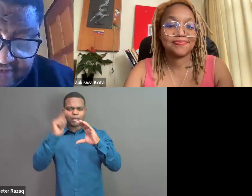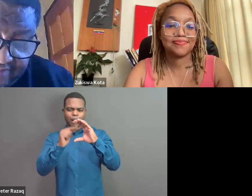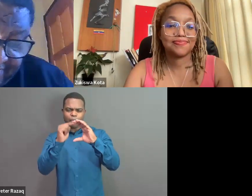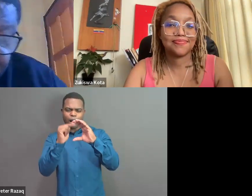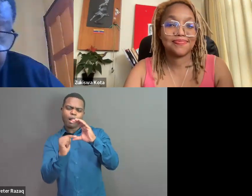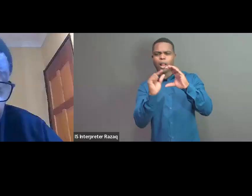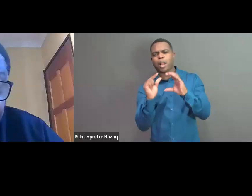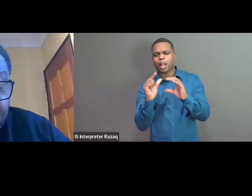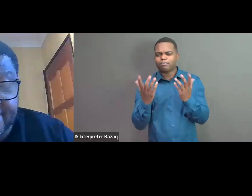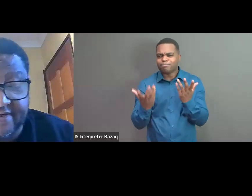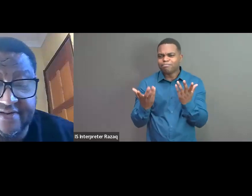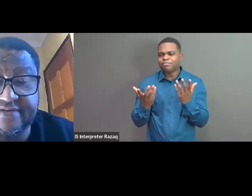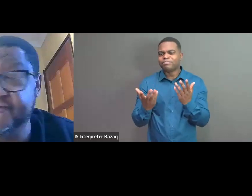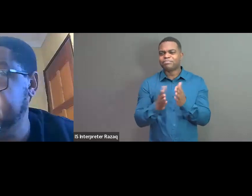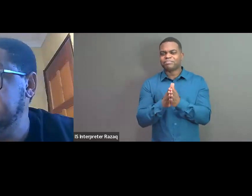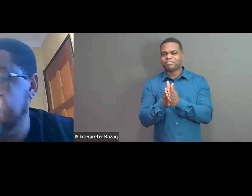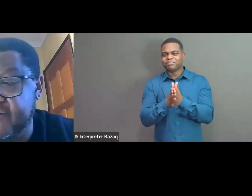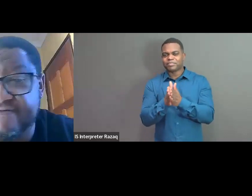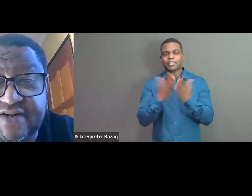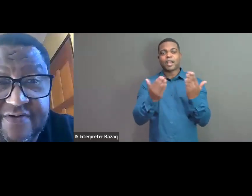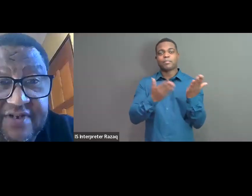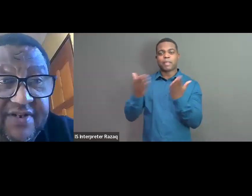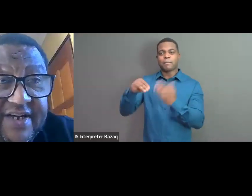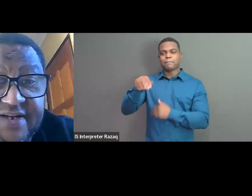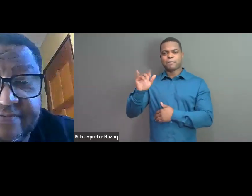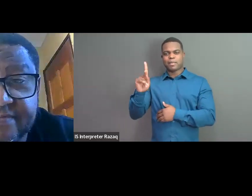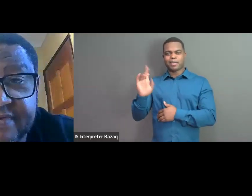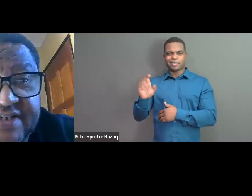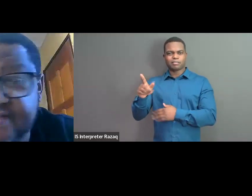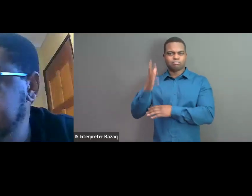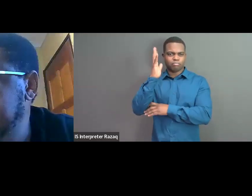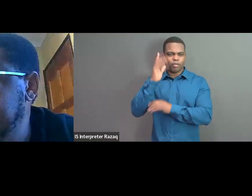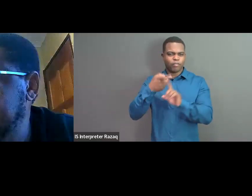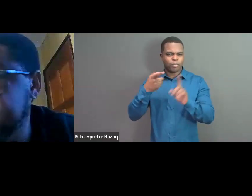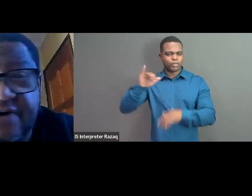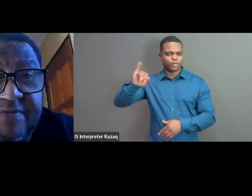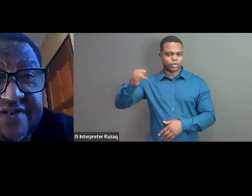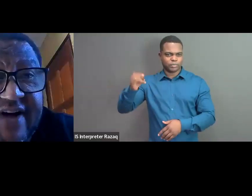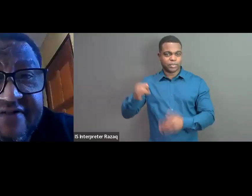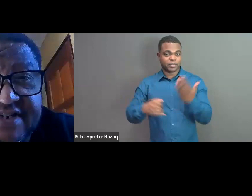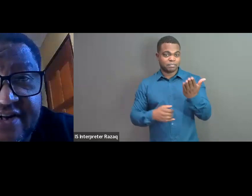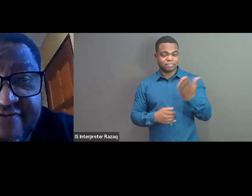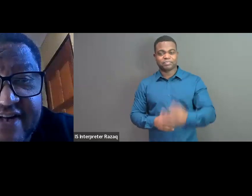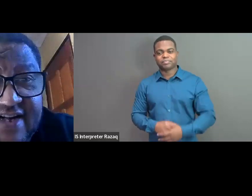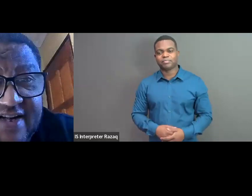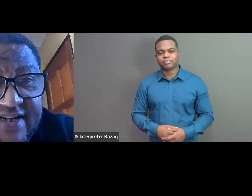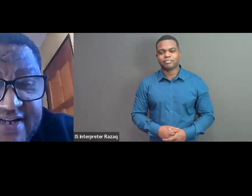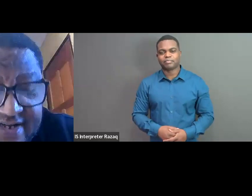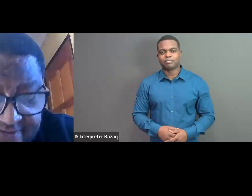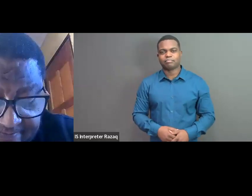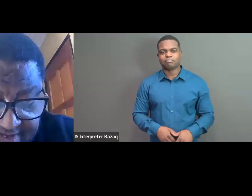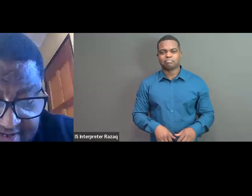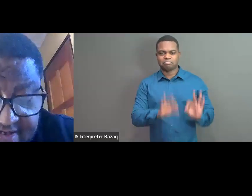Thank you, Zuki, and good afternoon. It's 5:15 in South